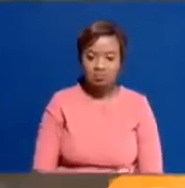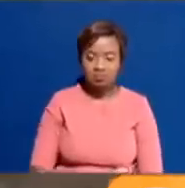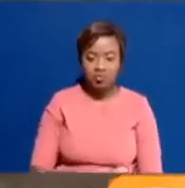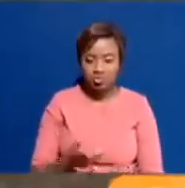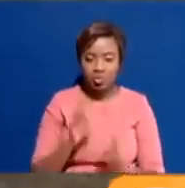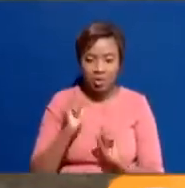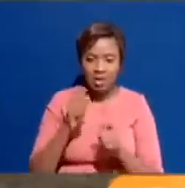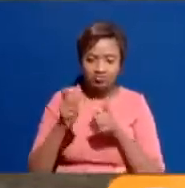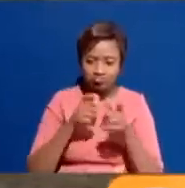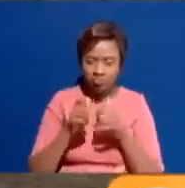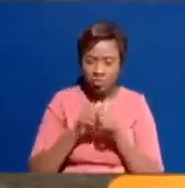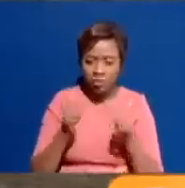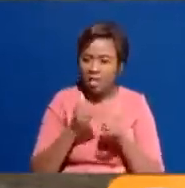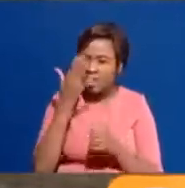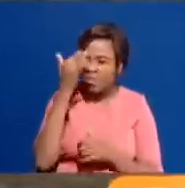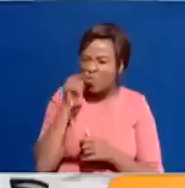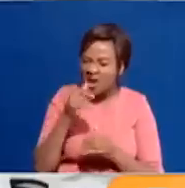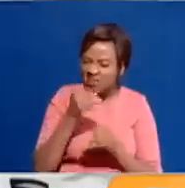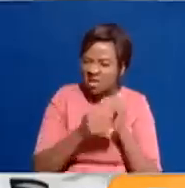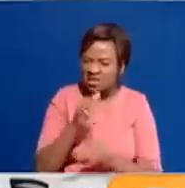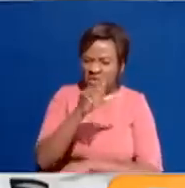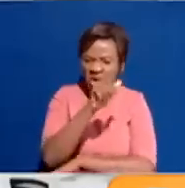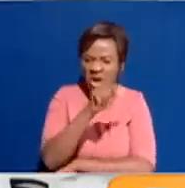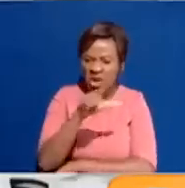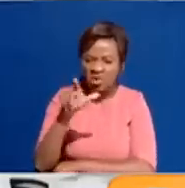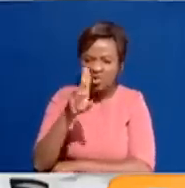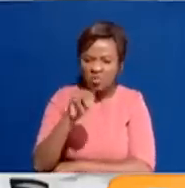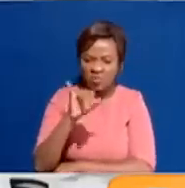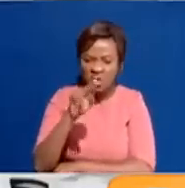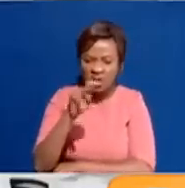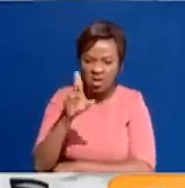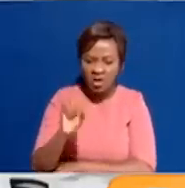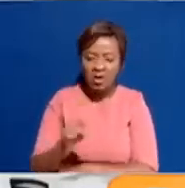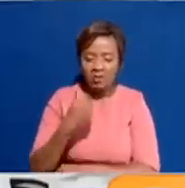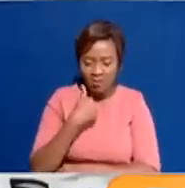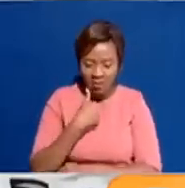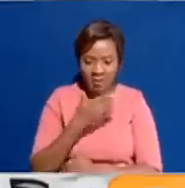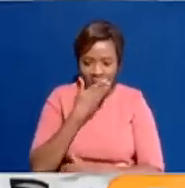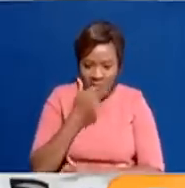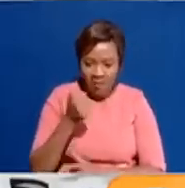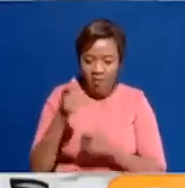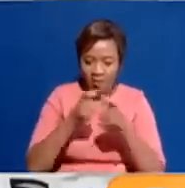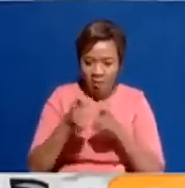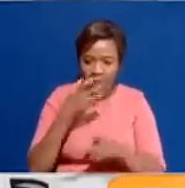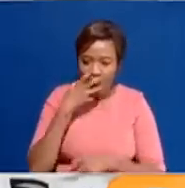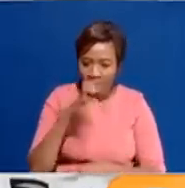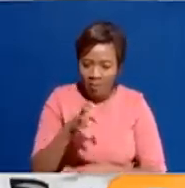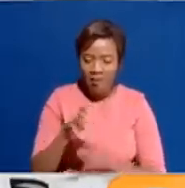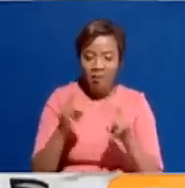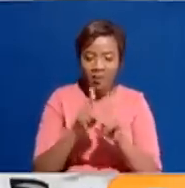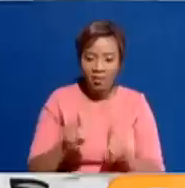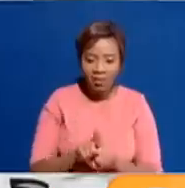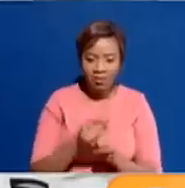sun. Why aluminium? Because it has better thermal characteristics, and equally, it has